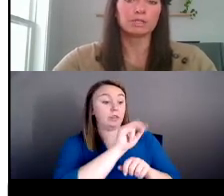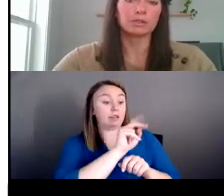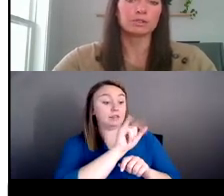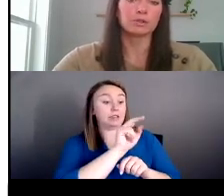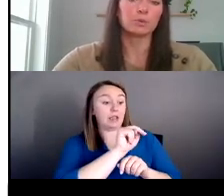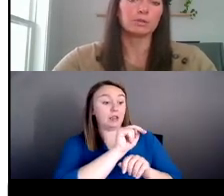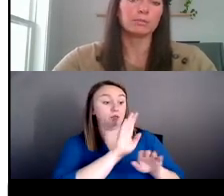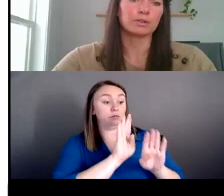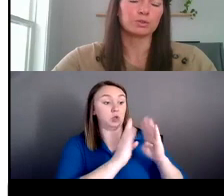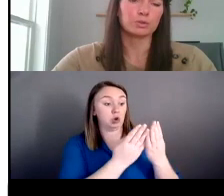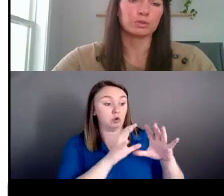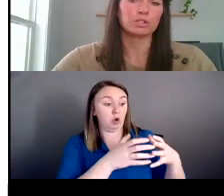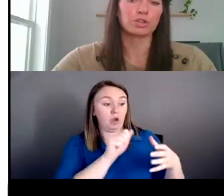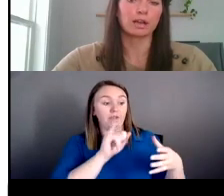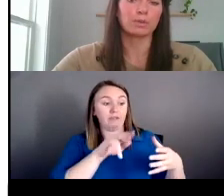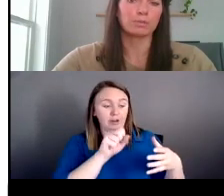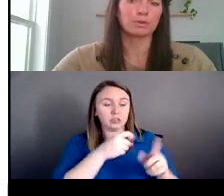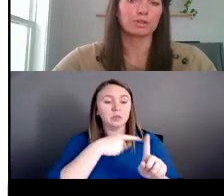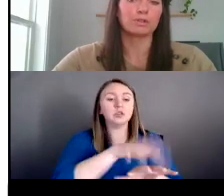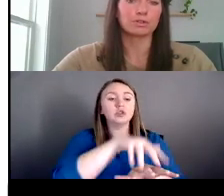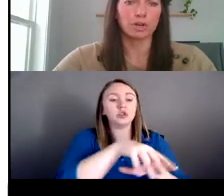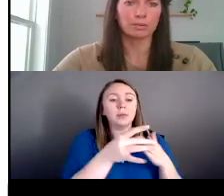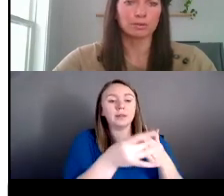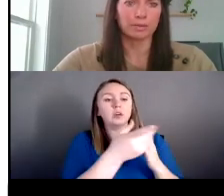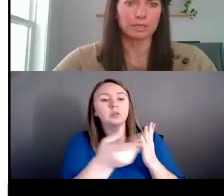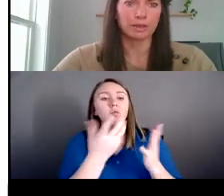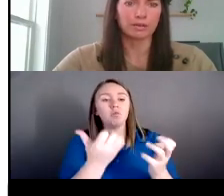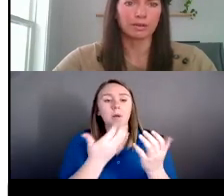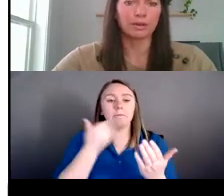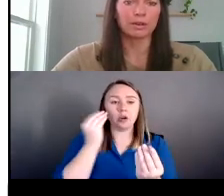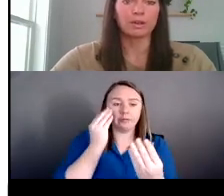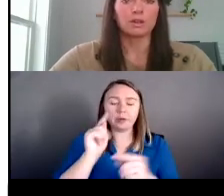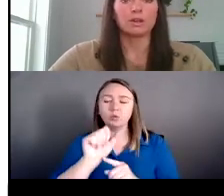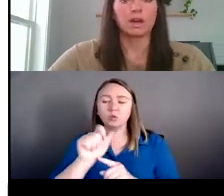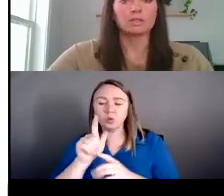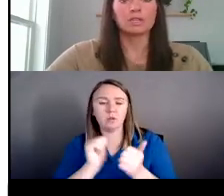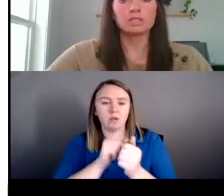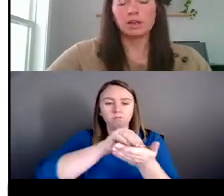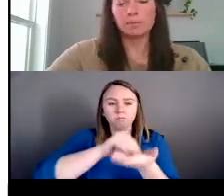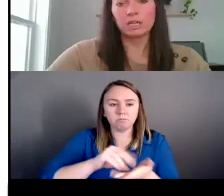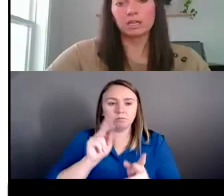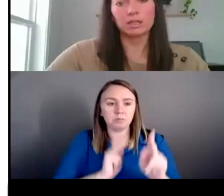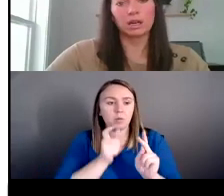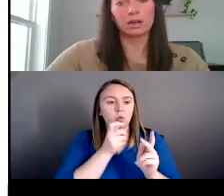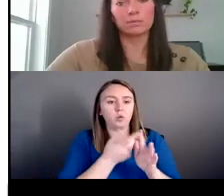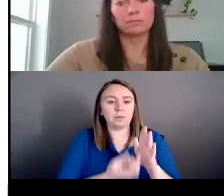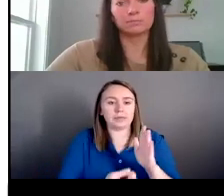tribal leaders who wanted better tools to track members of their tribe who go missing. So this